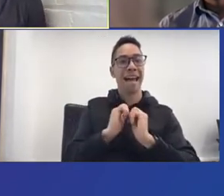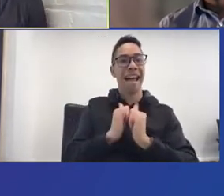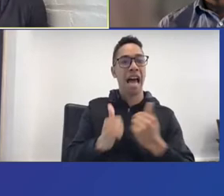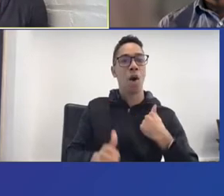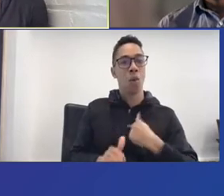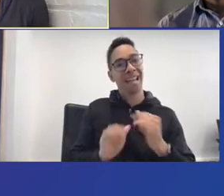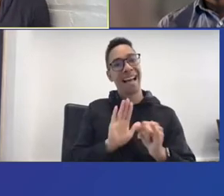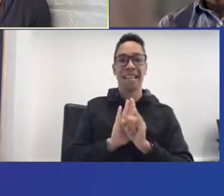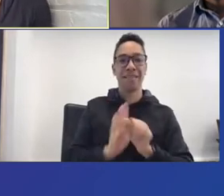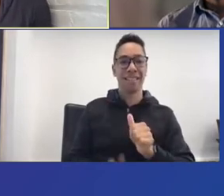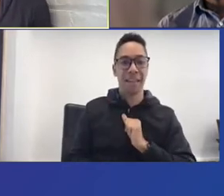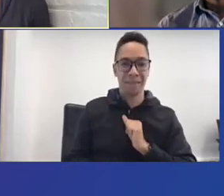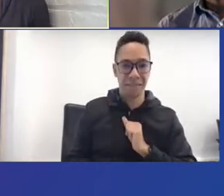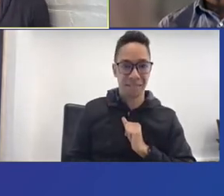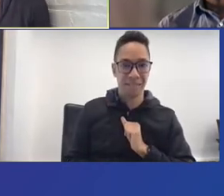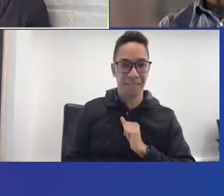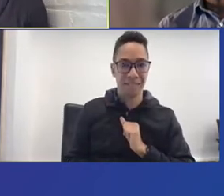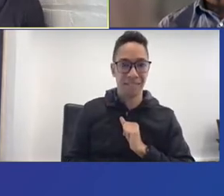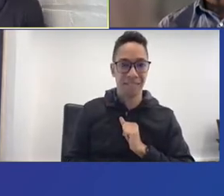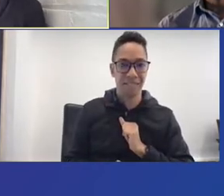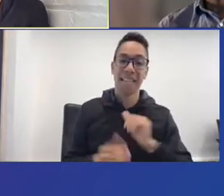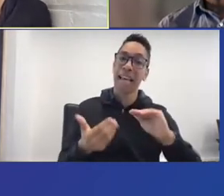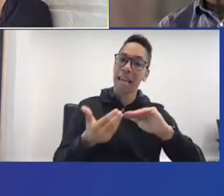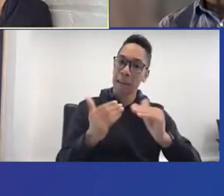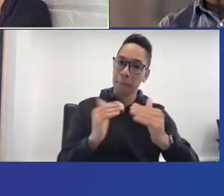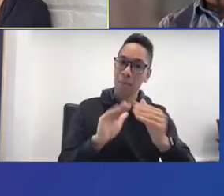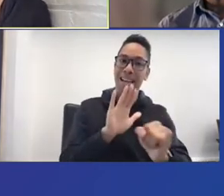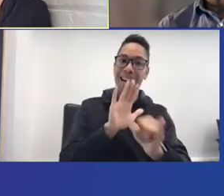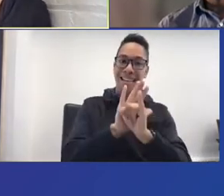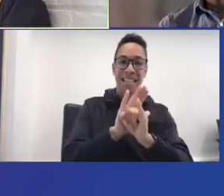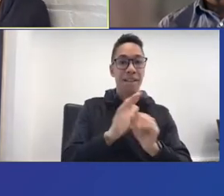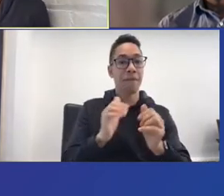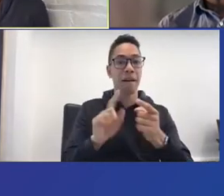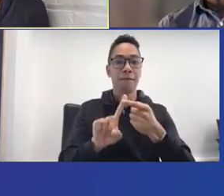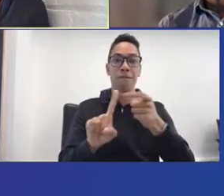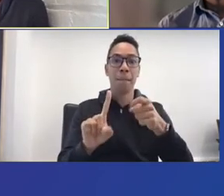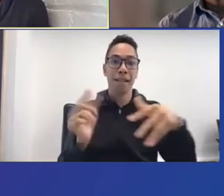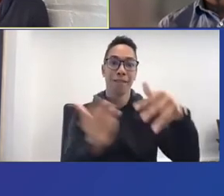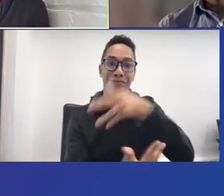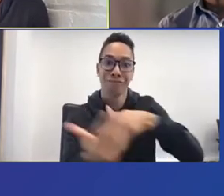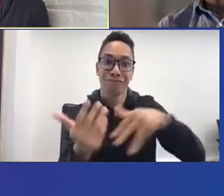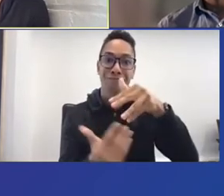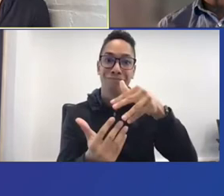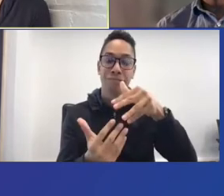It's a community identified by affiliation.